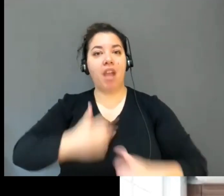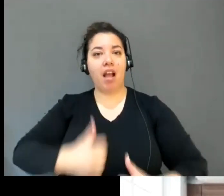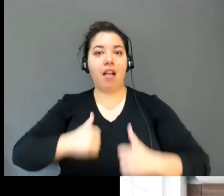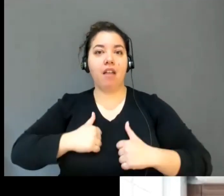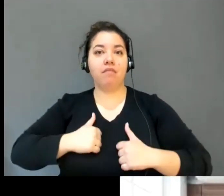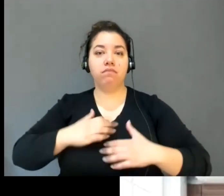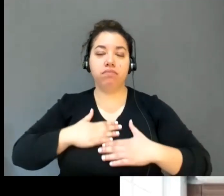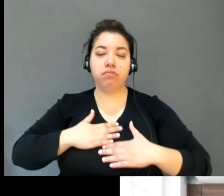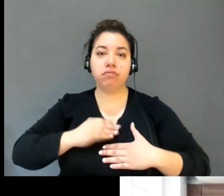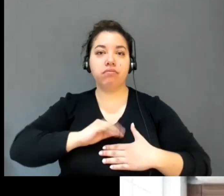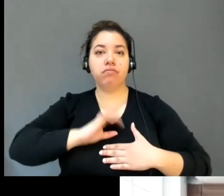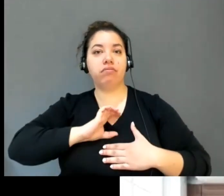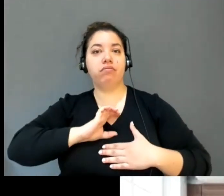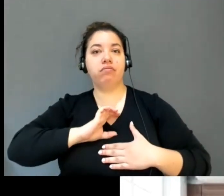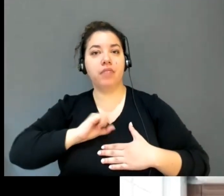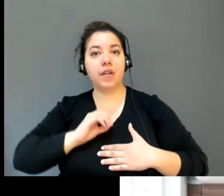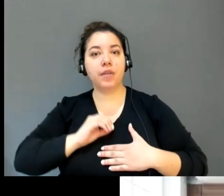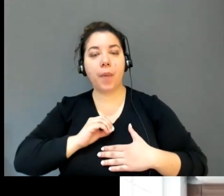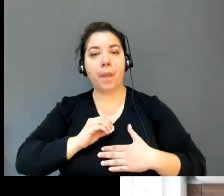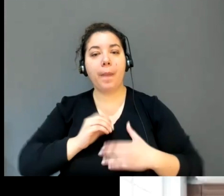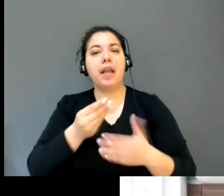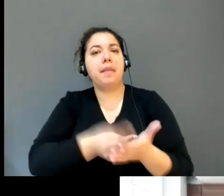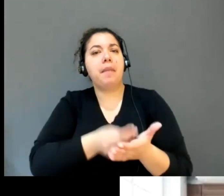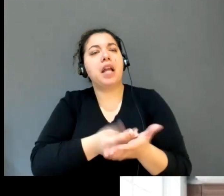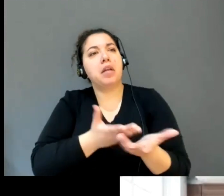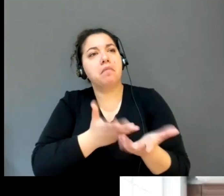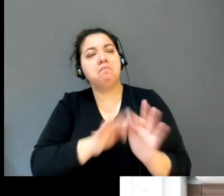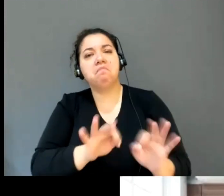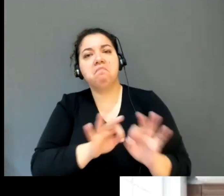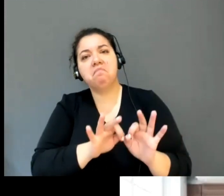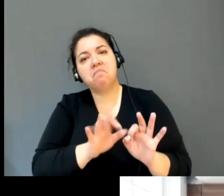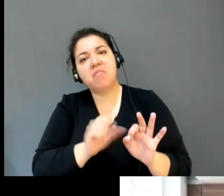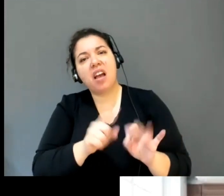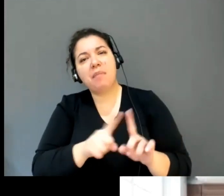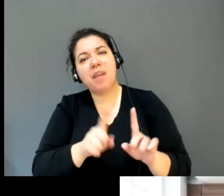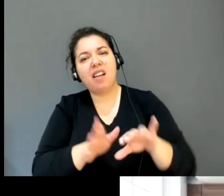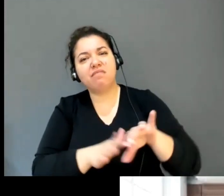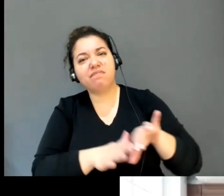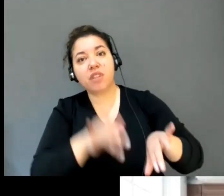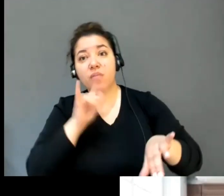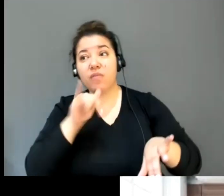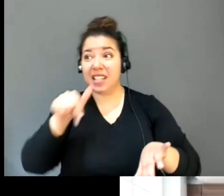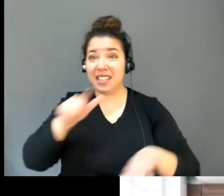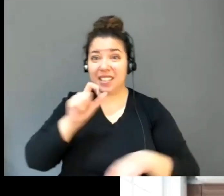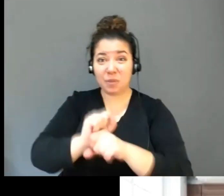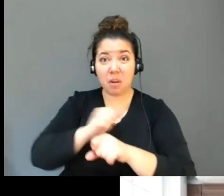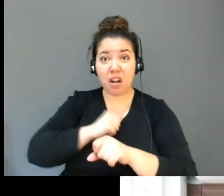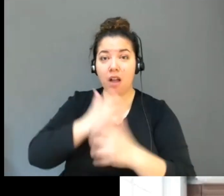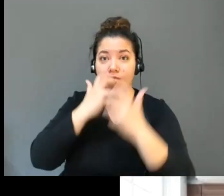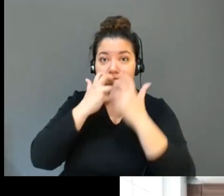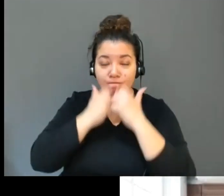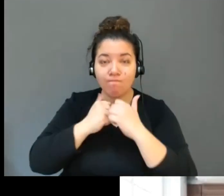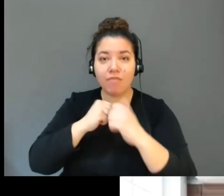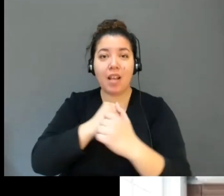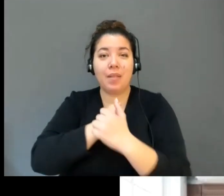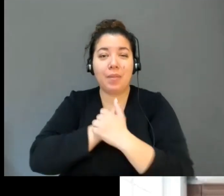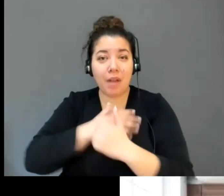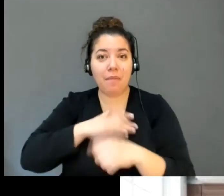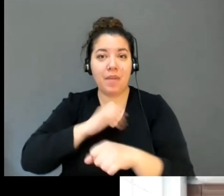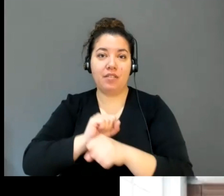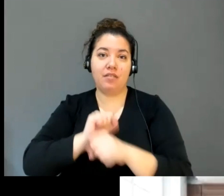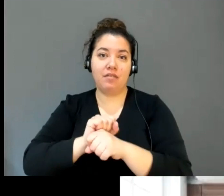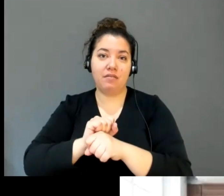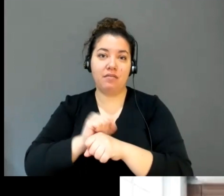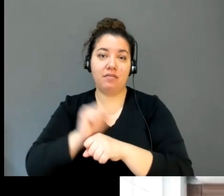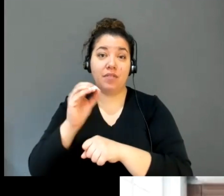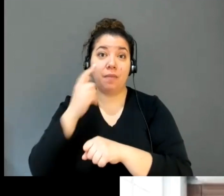of the money, it's something I wake up and truly love to do every day. For me, I also love supporting